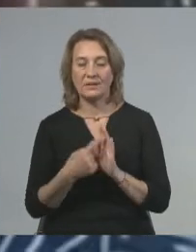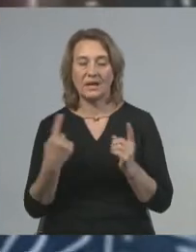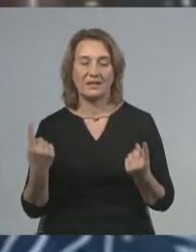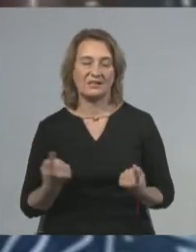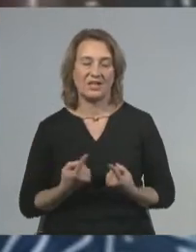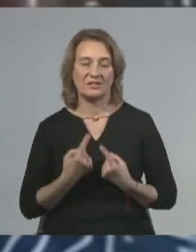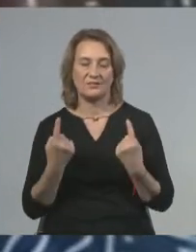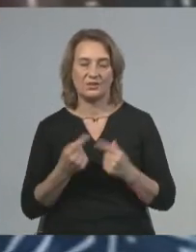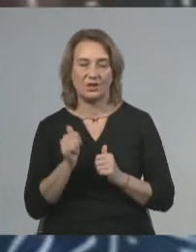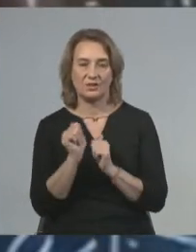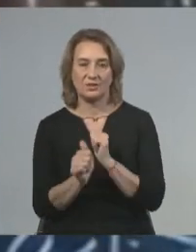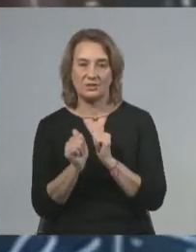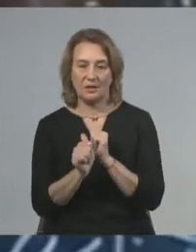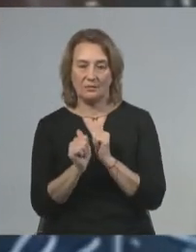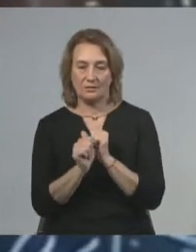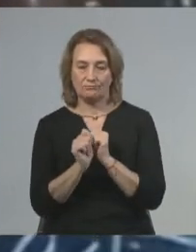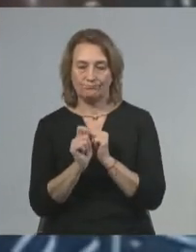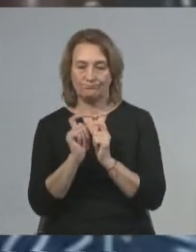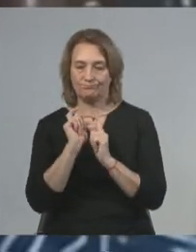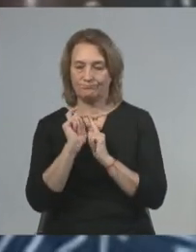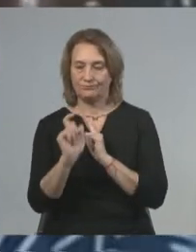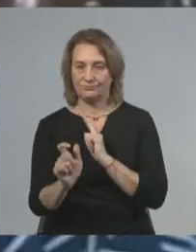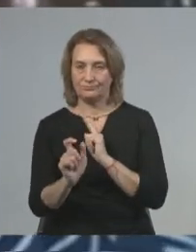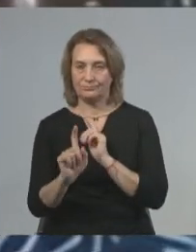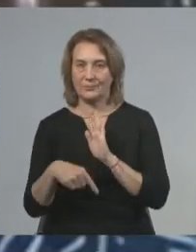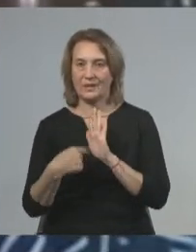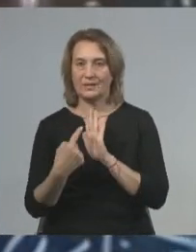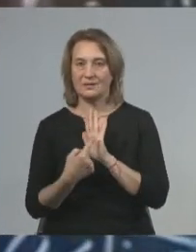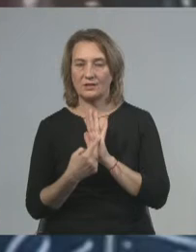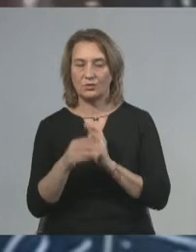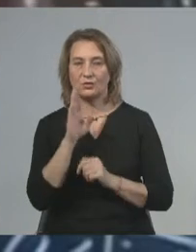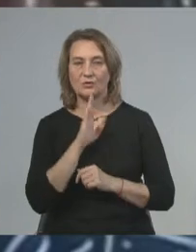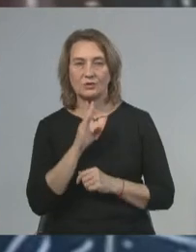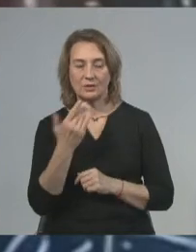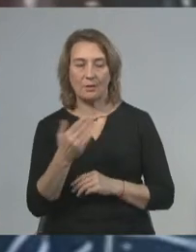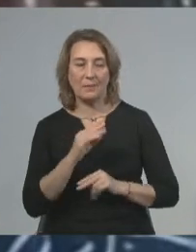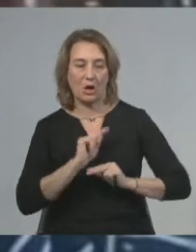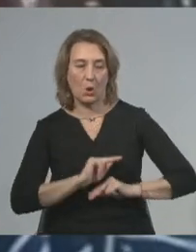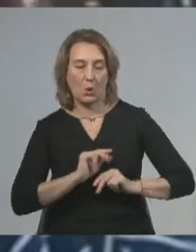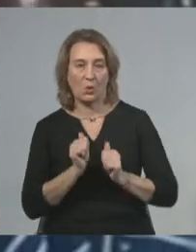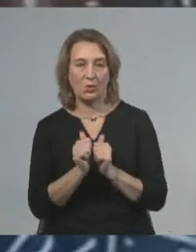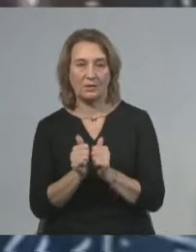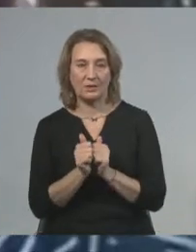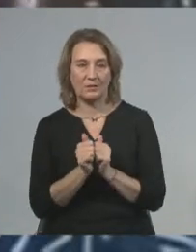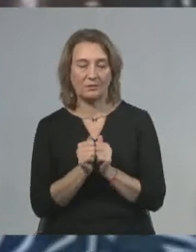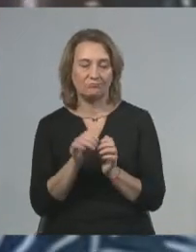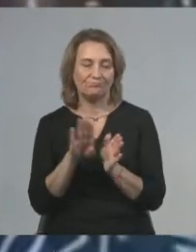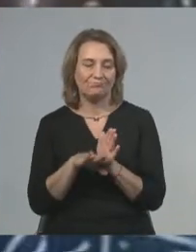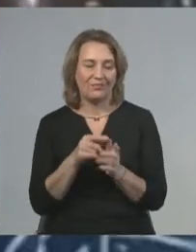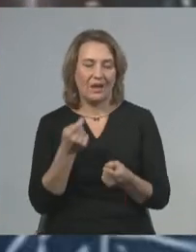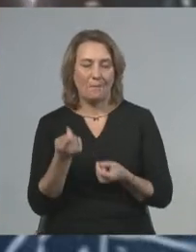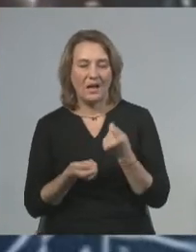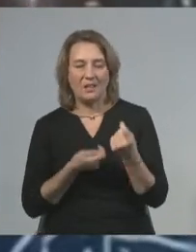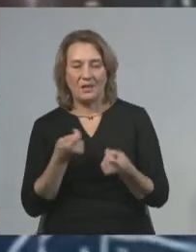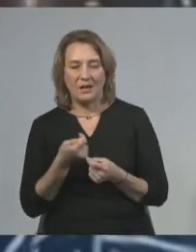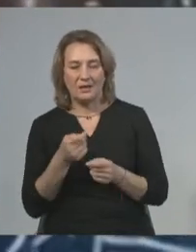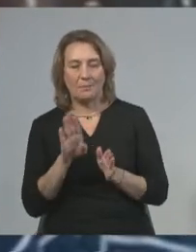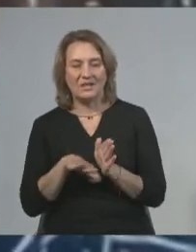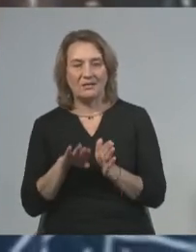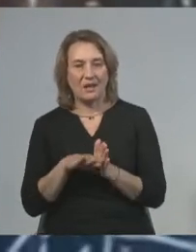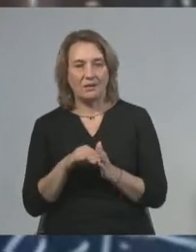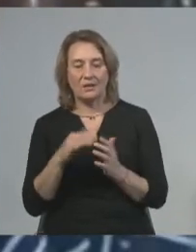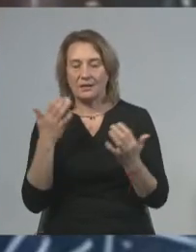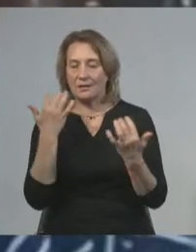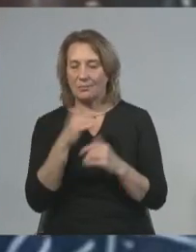just those those little things that that count for and that are always there and that i don't know we need